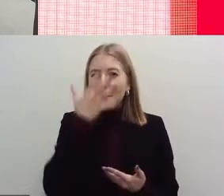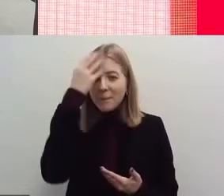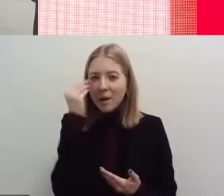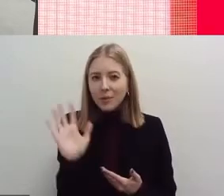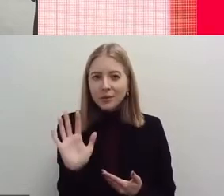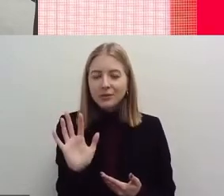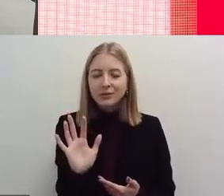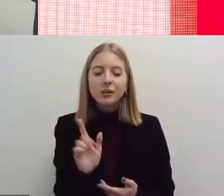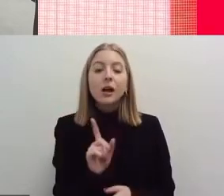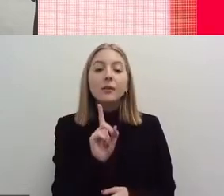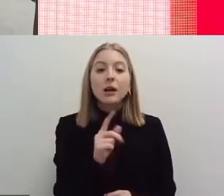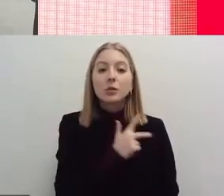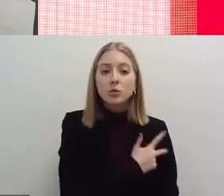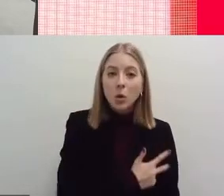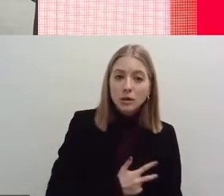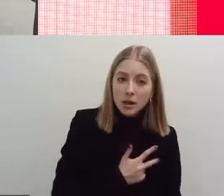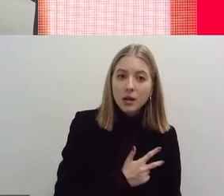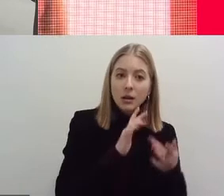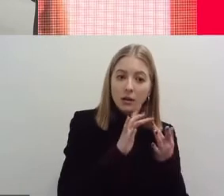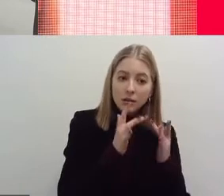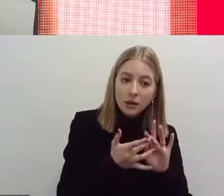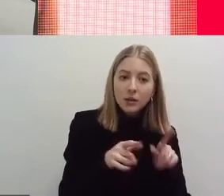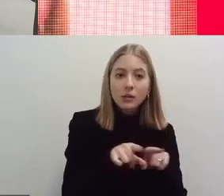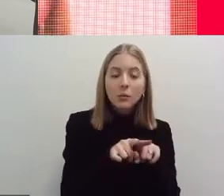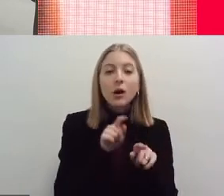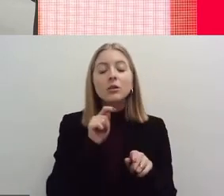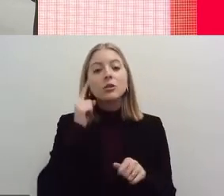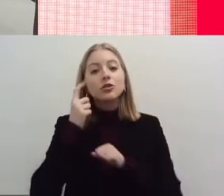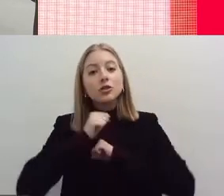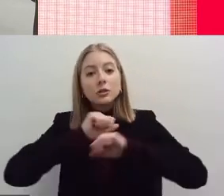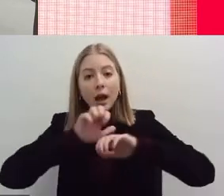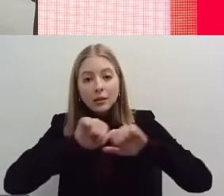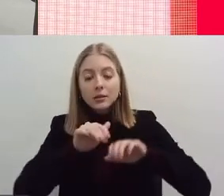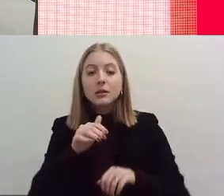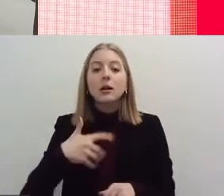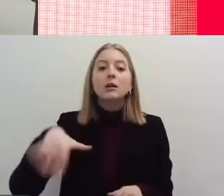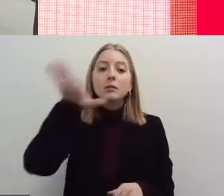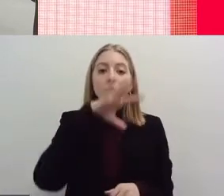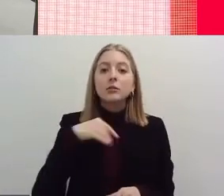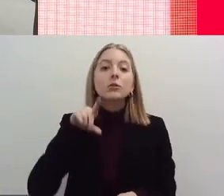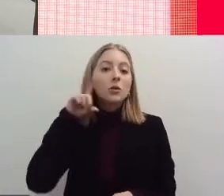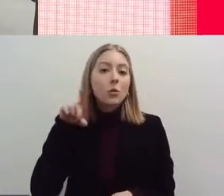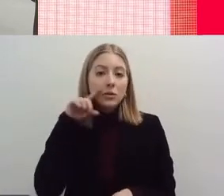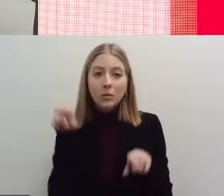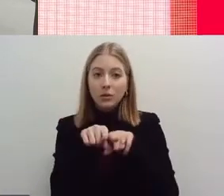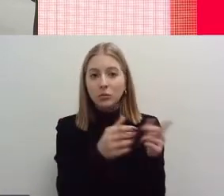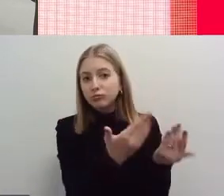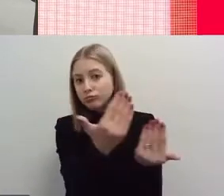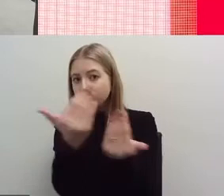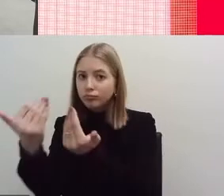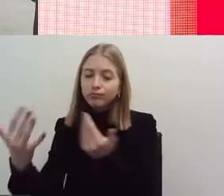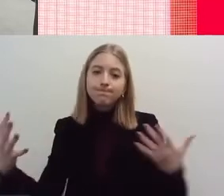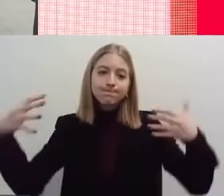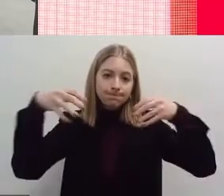to learn more about that indeed, because young people spend much more time on the internet than basically